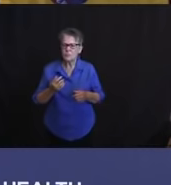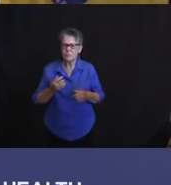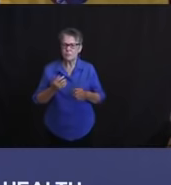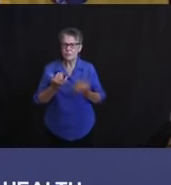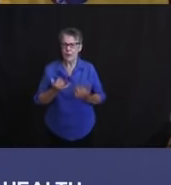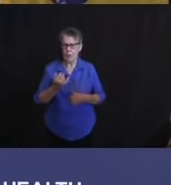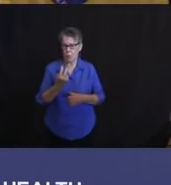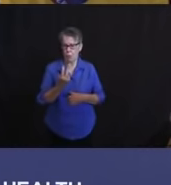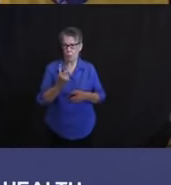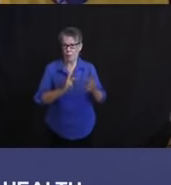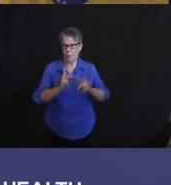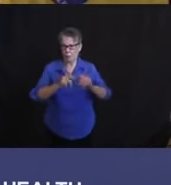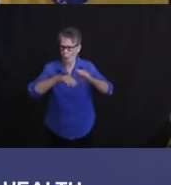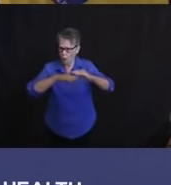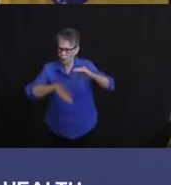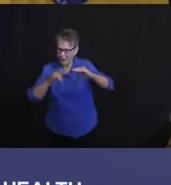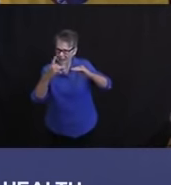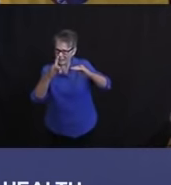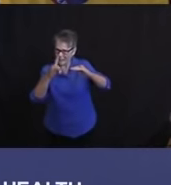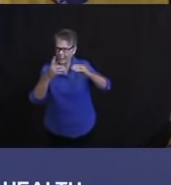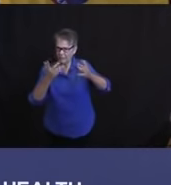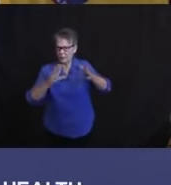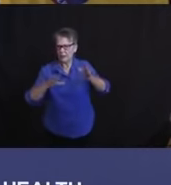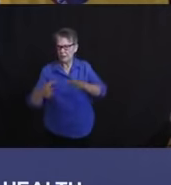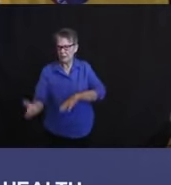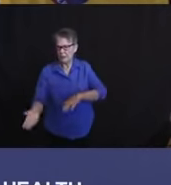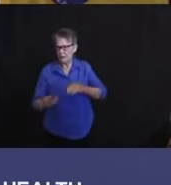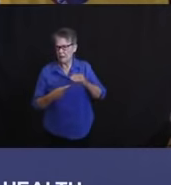the age of 30, and that's out of a total of